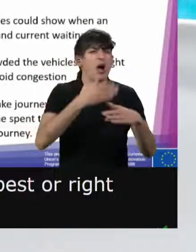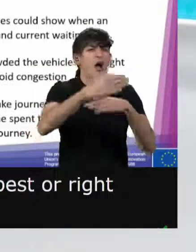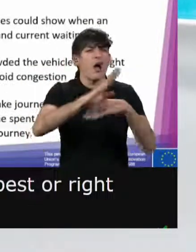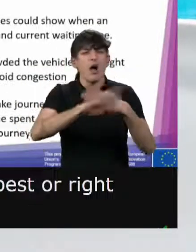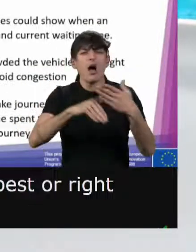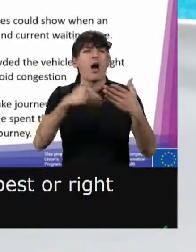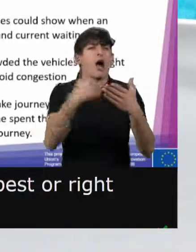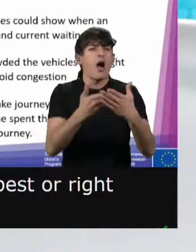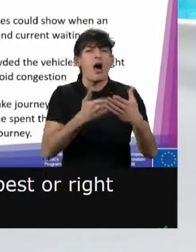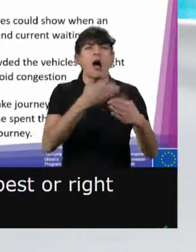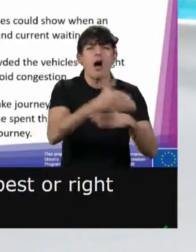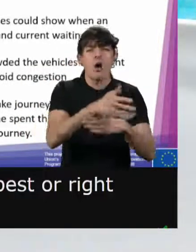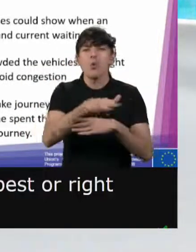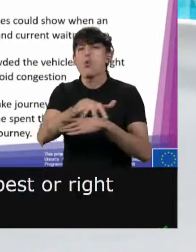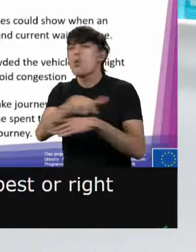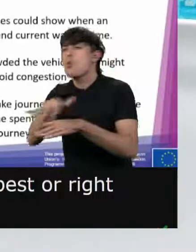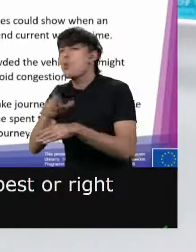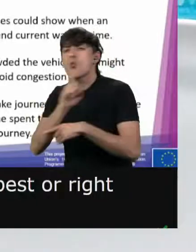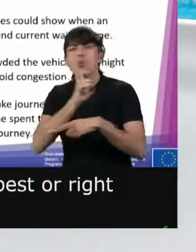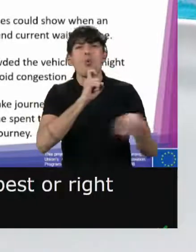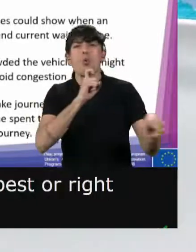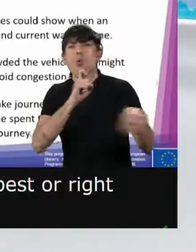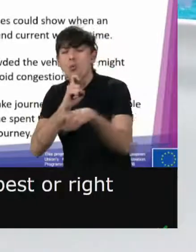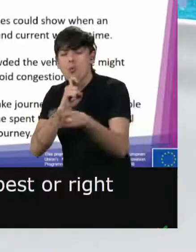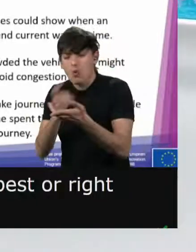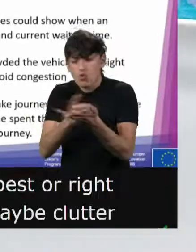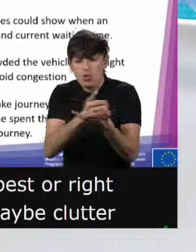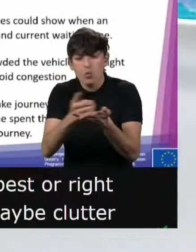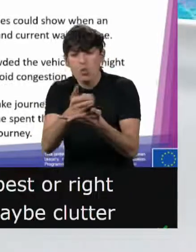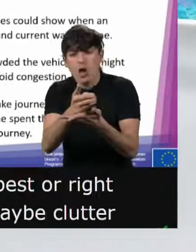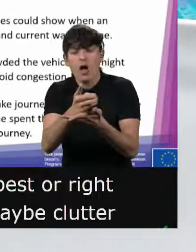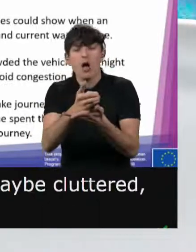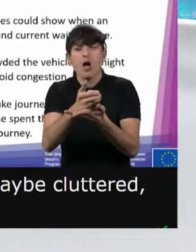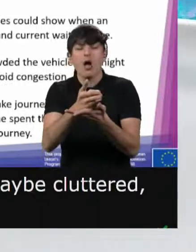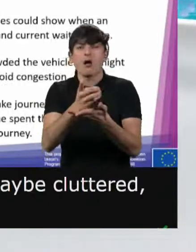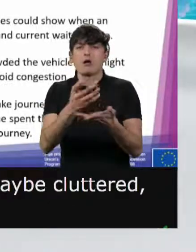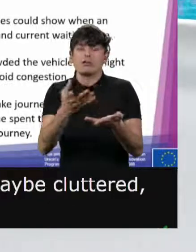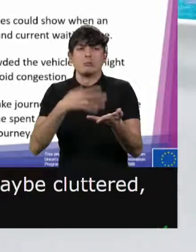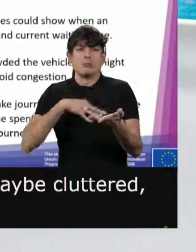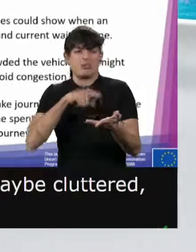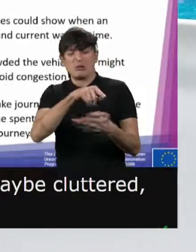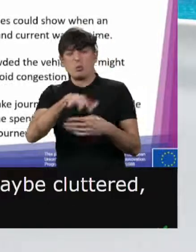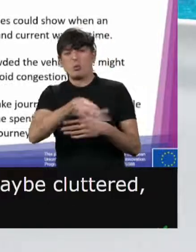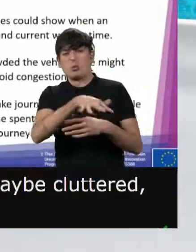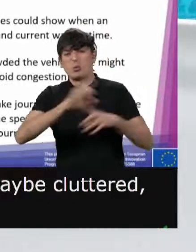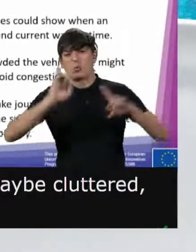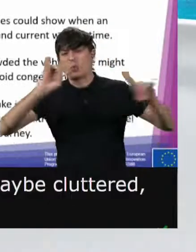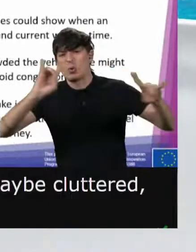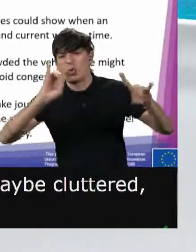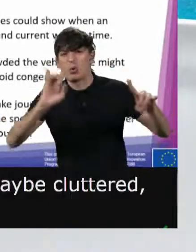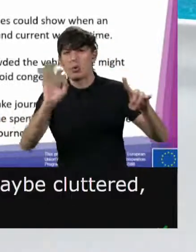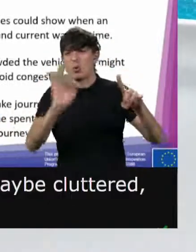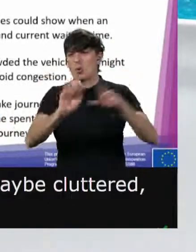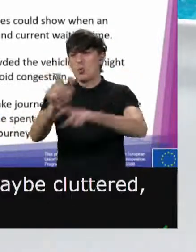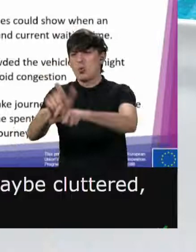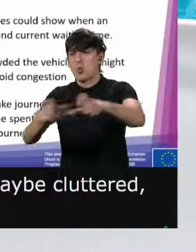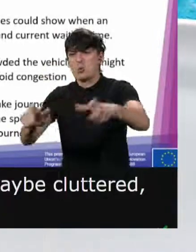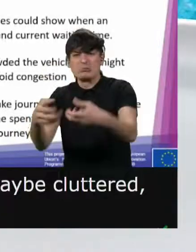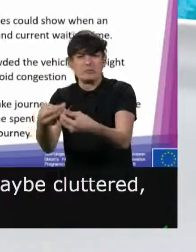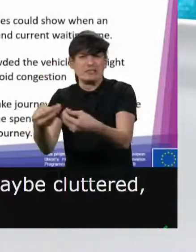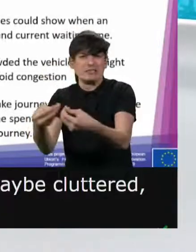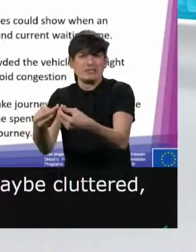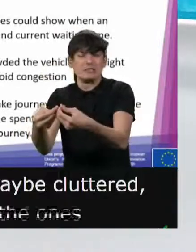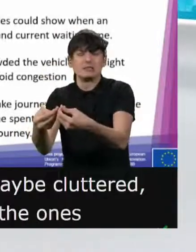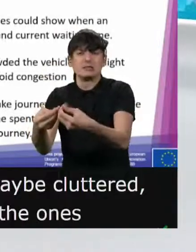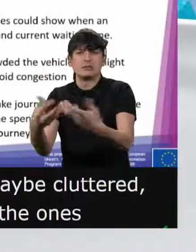congested, maybe noisy. And you can choose the one which is not only accessible, but really matches your